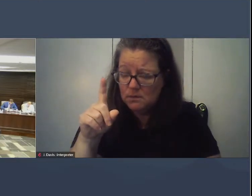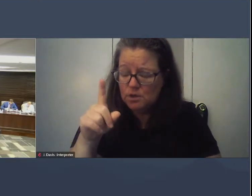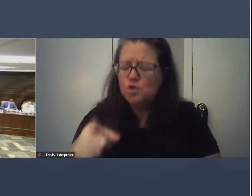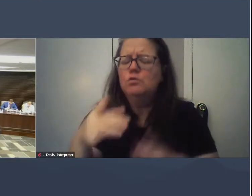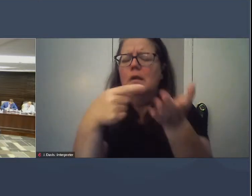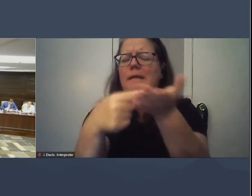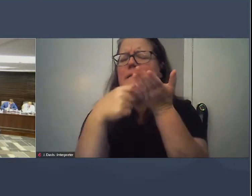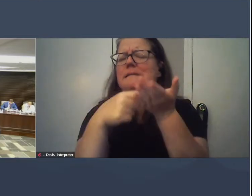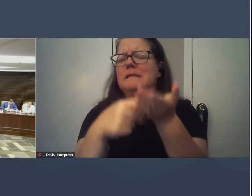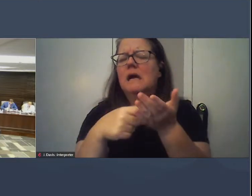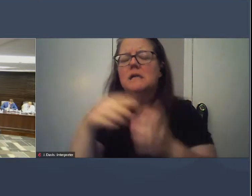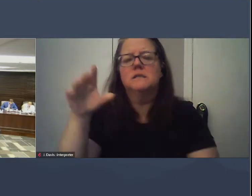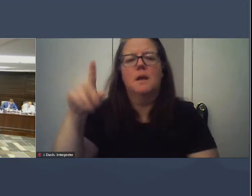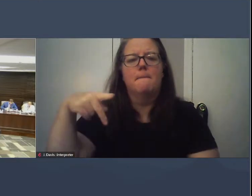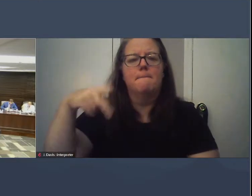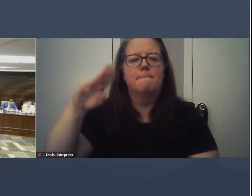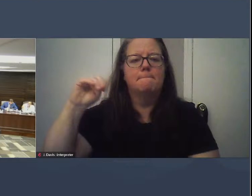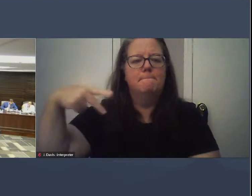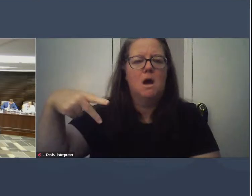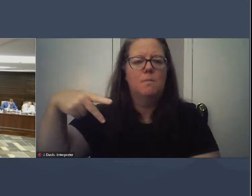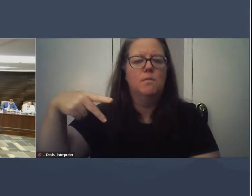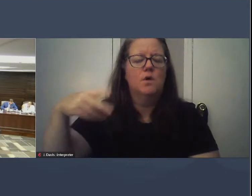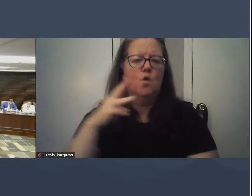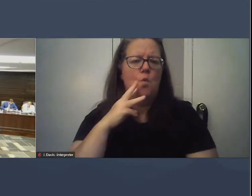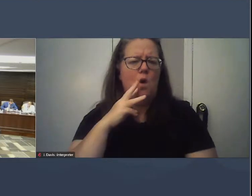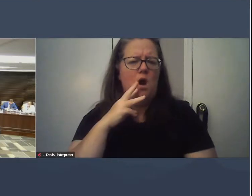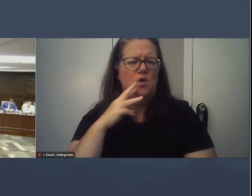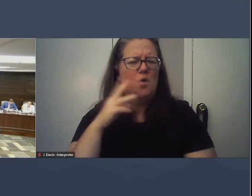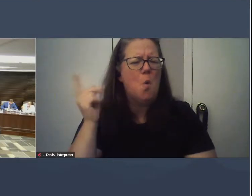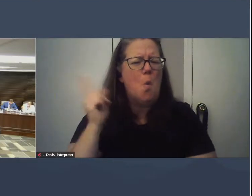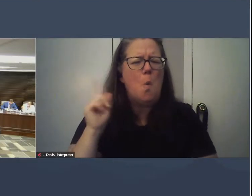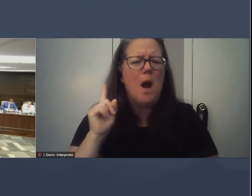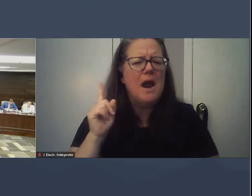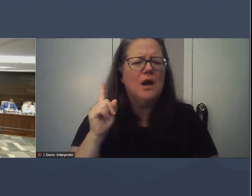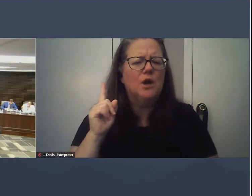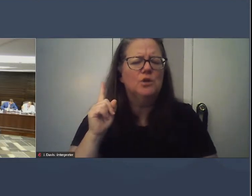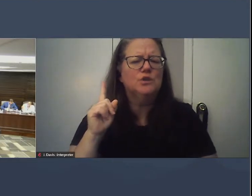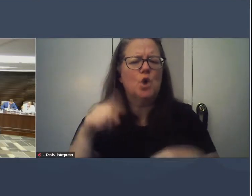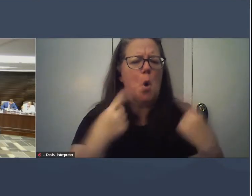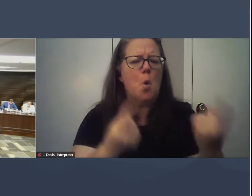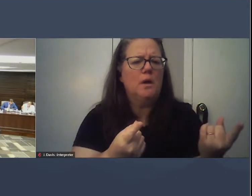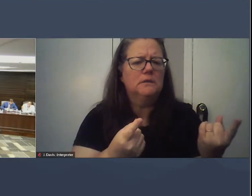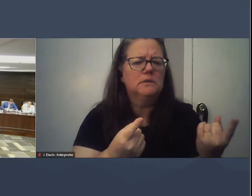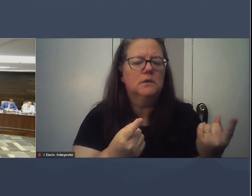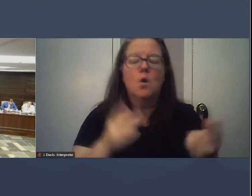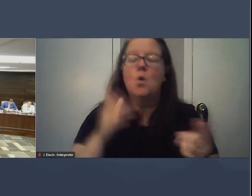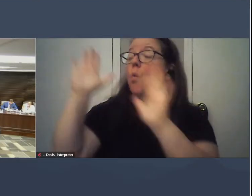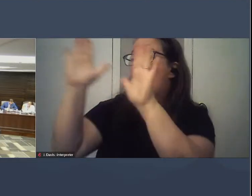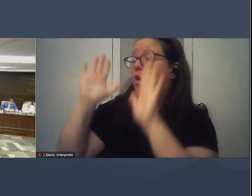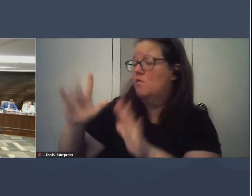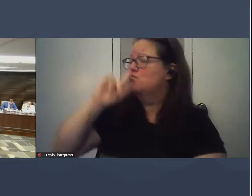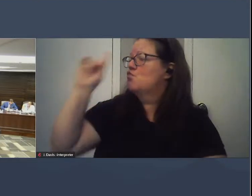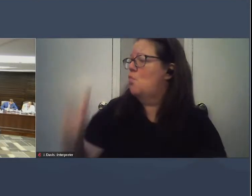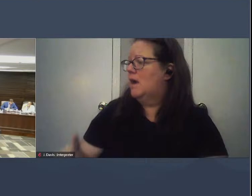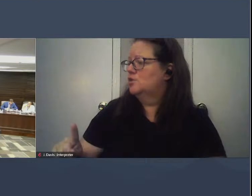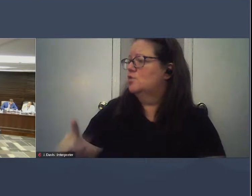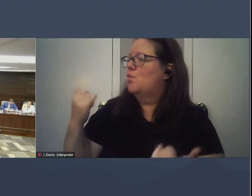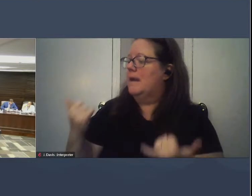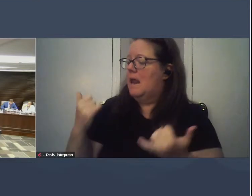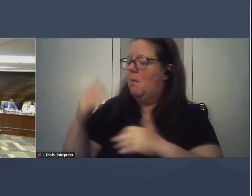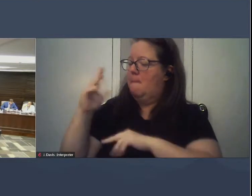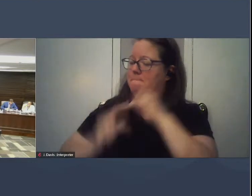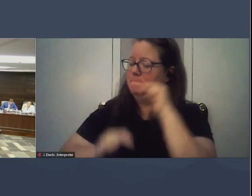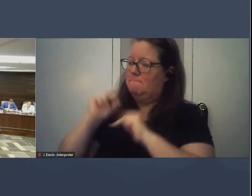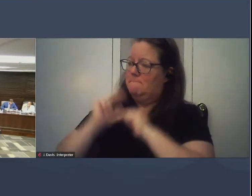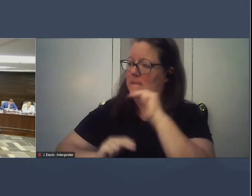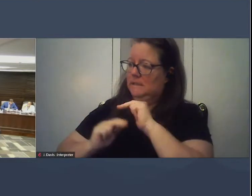about pumping of the water. Where are you pumping the water, and where are you taking it? That's a great question. We're actually we're in the process of building